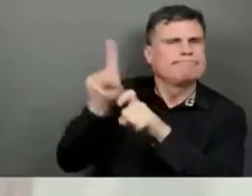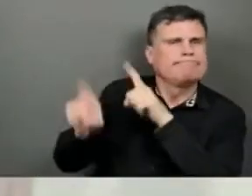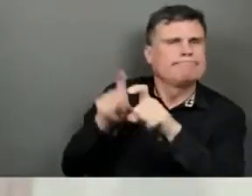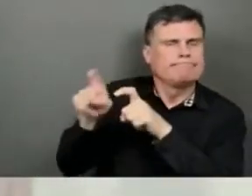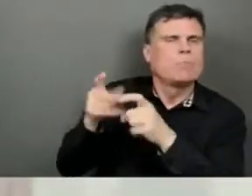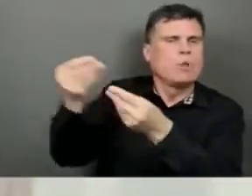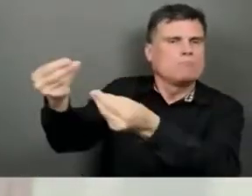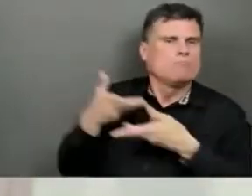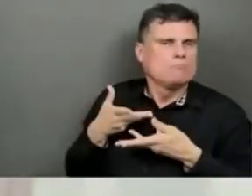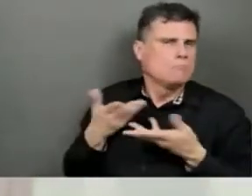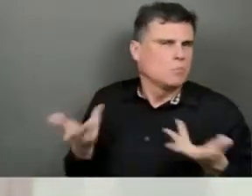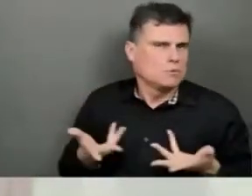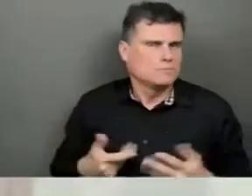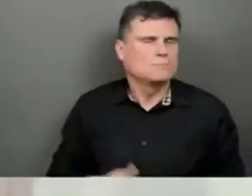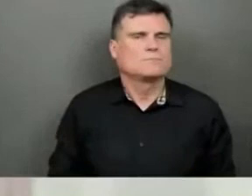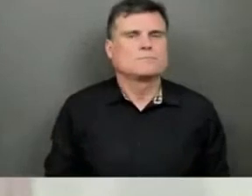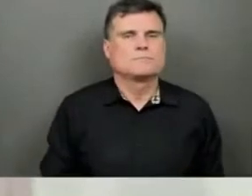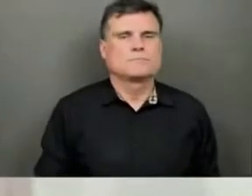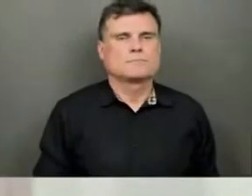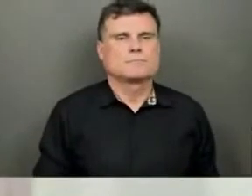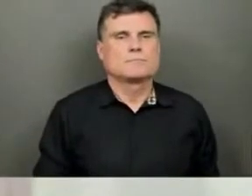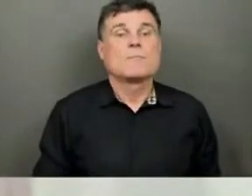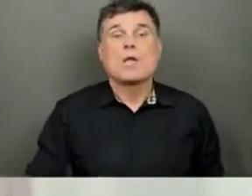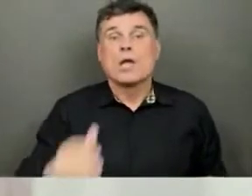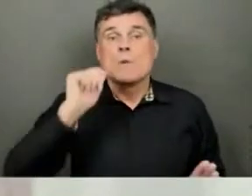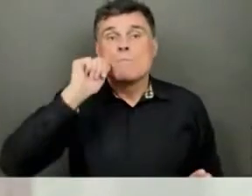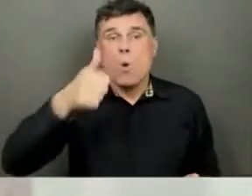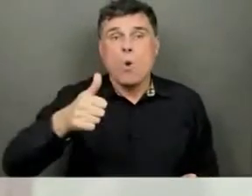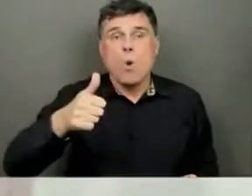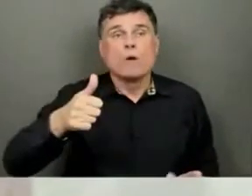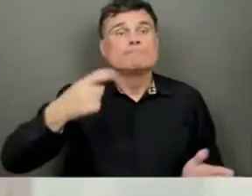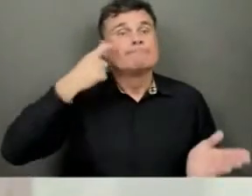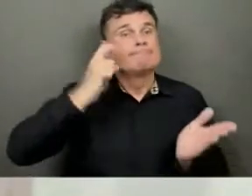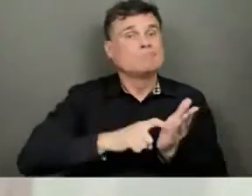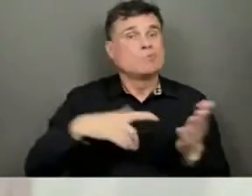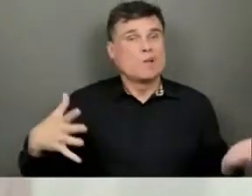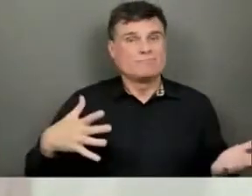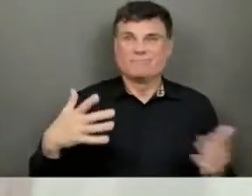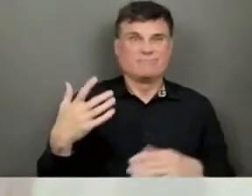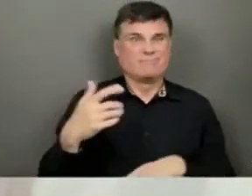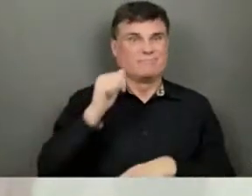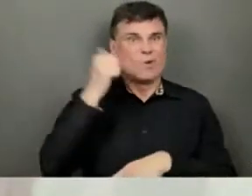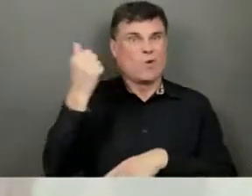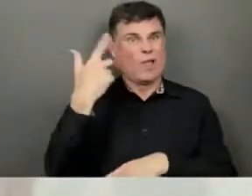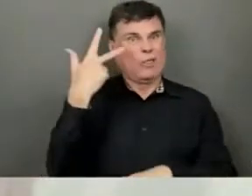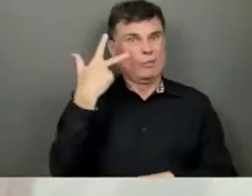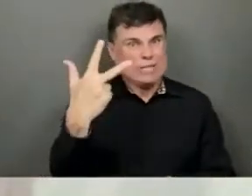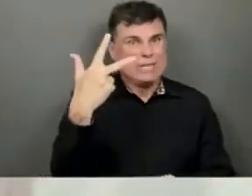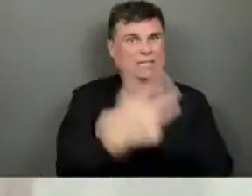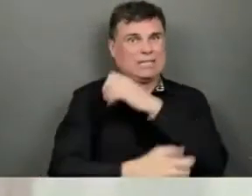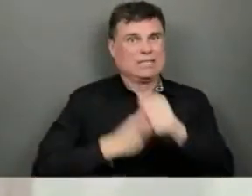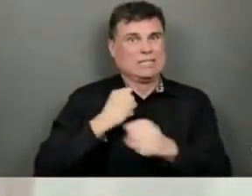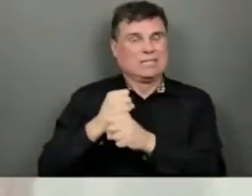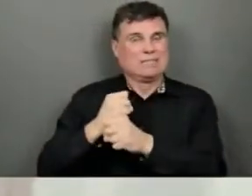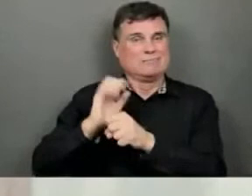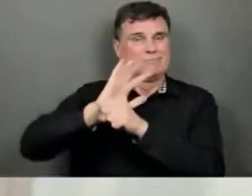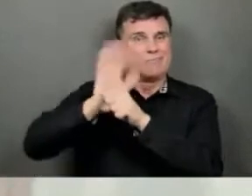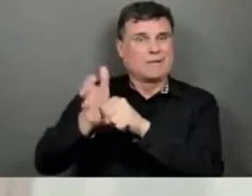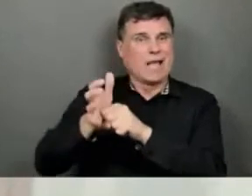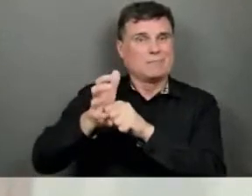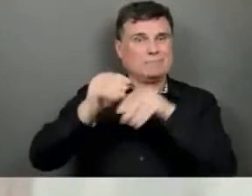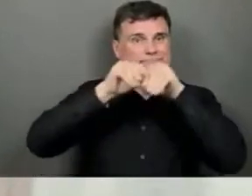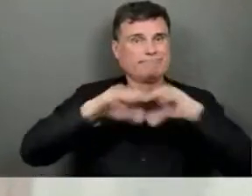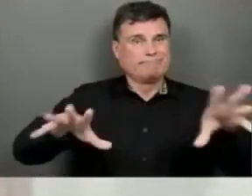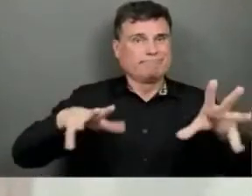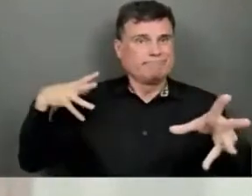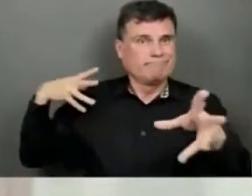tomorrow, officially 3 years into the pandemic. And it has been a long and challenging time. And